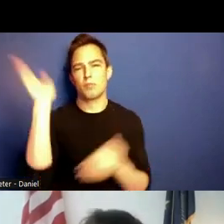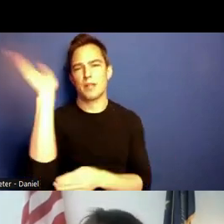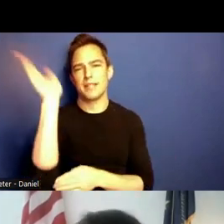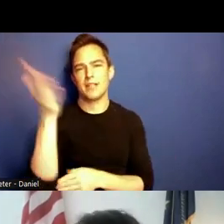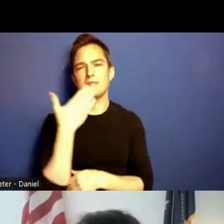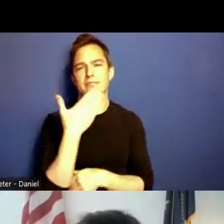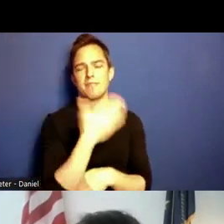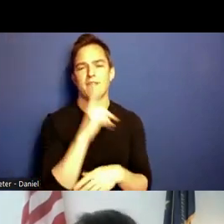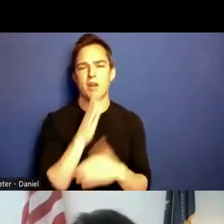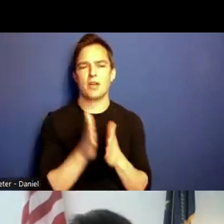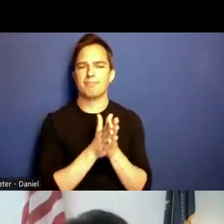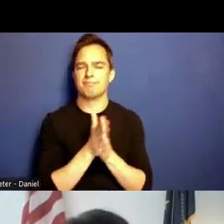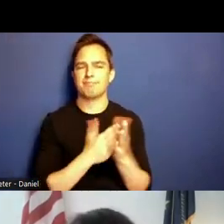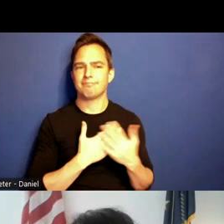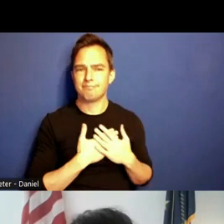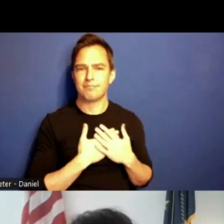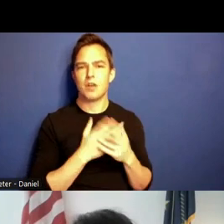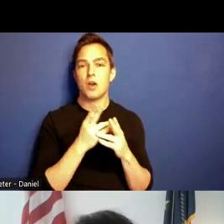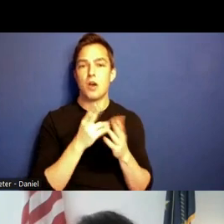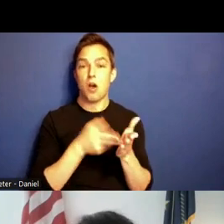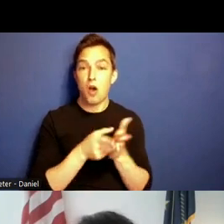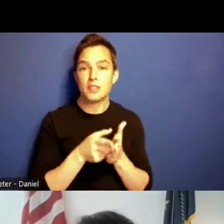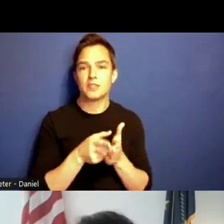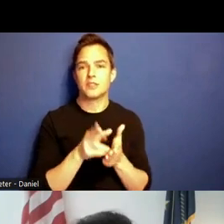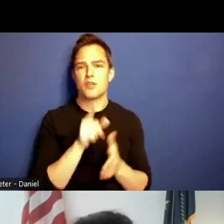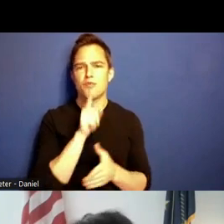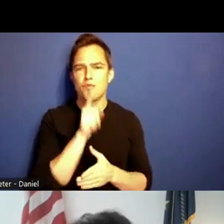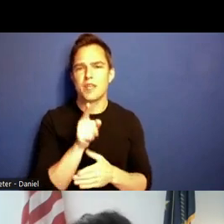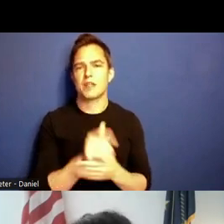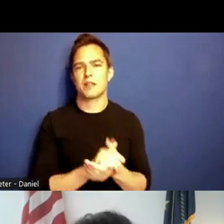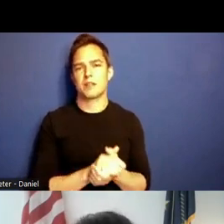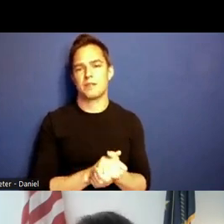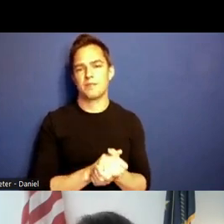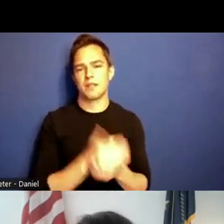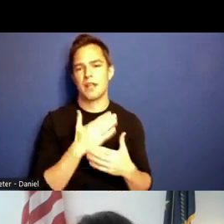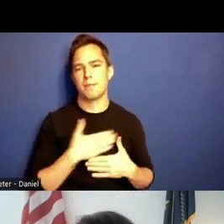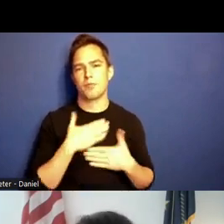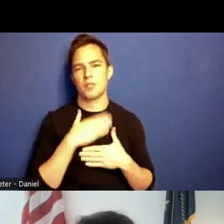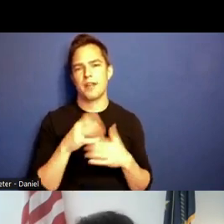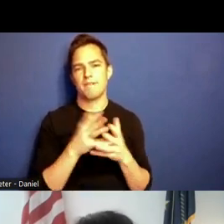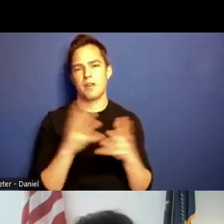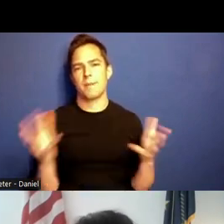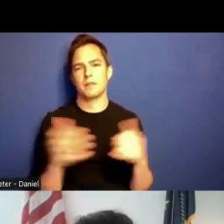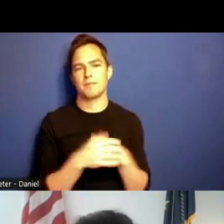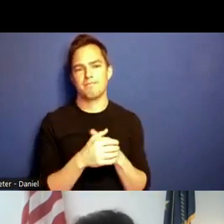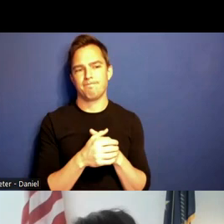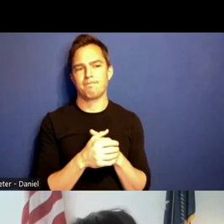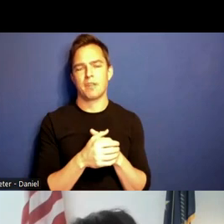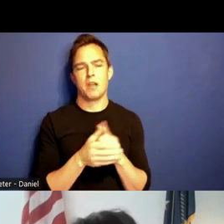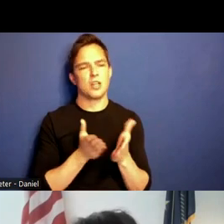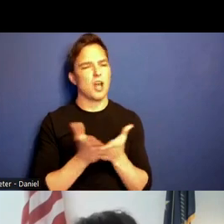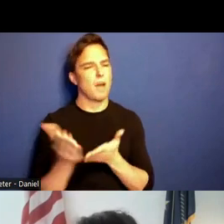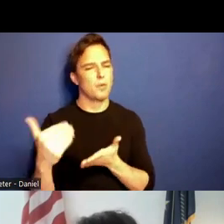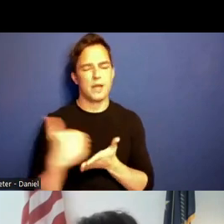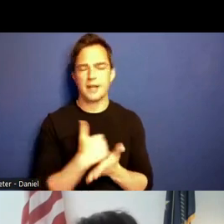It's very compelling, very honest and real. And I appreciate them very much. They were comprehensive